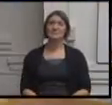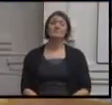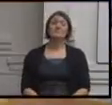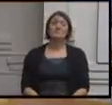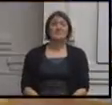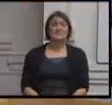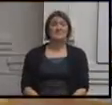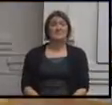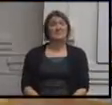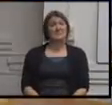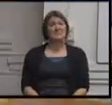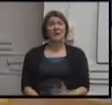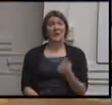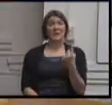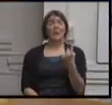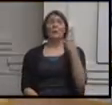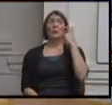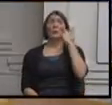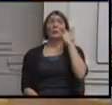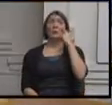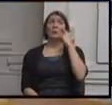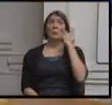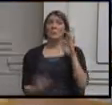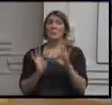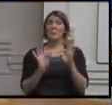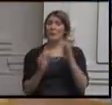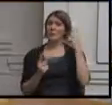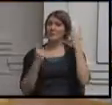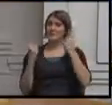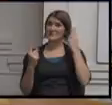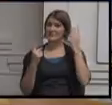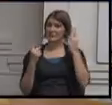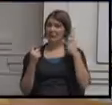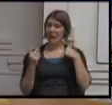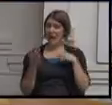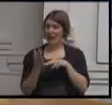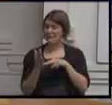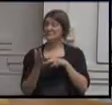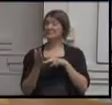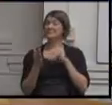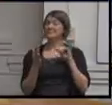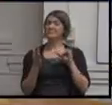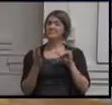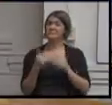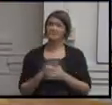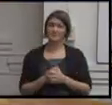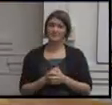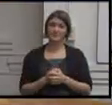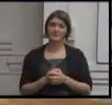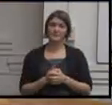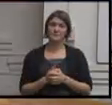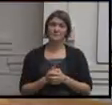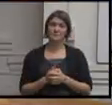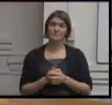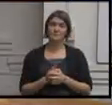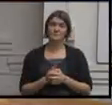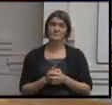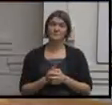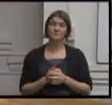So that's one of the findings, I would say, that we came